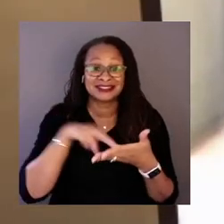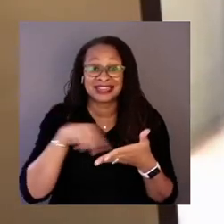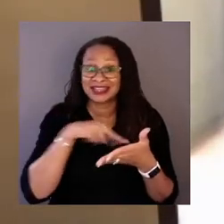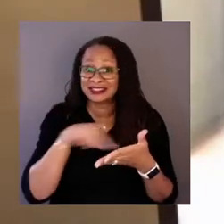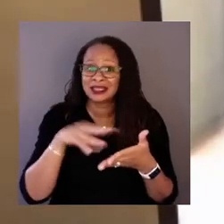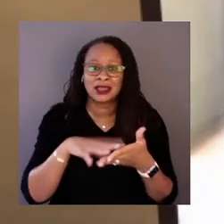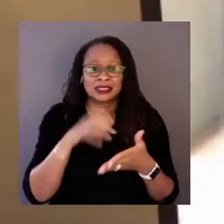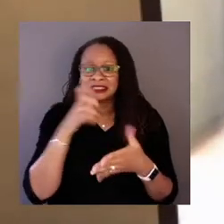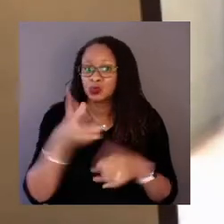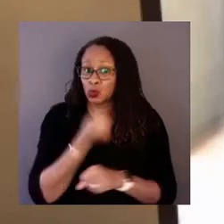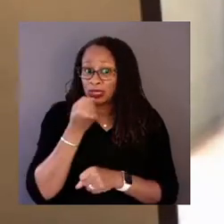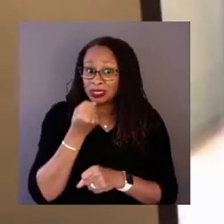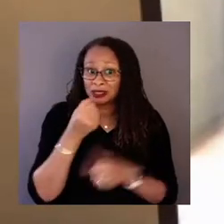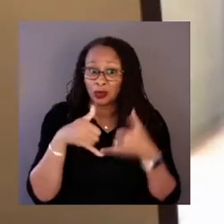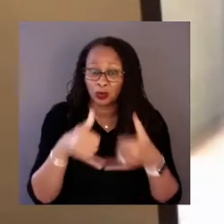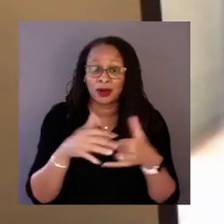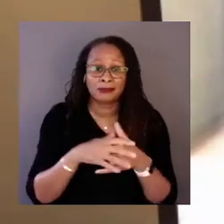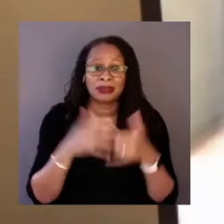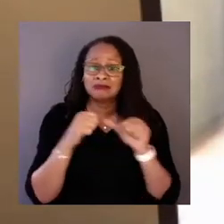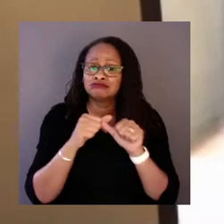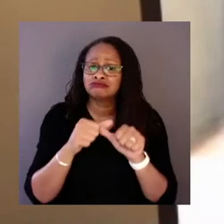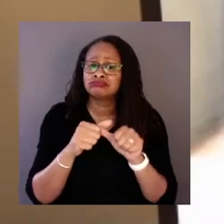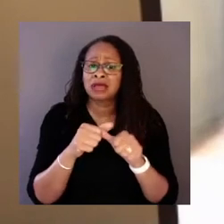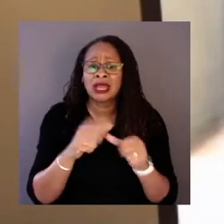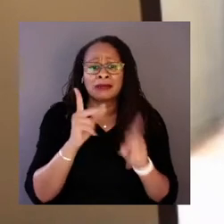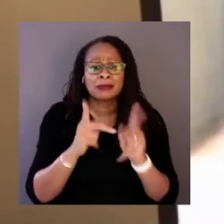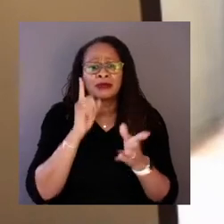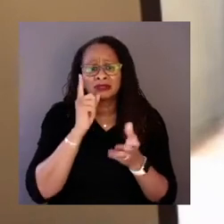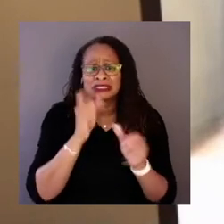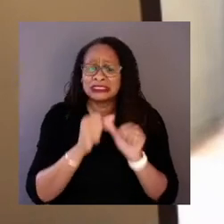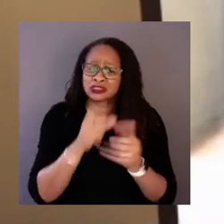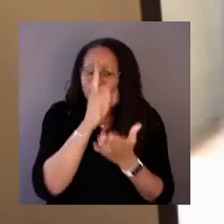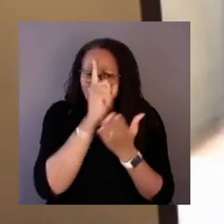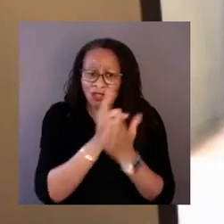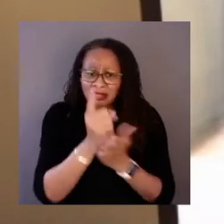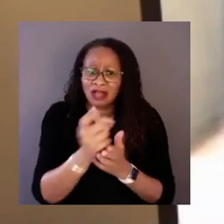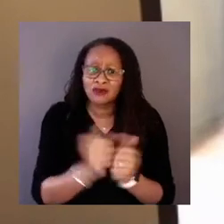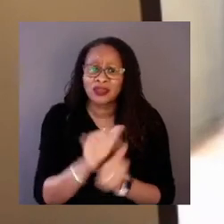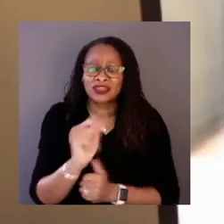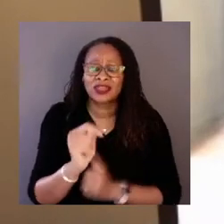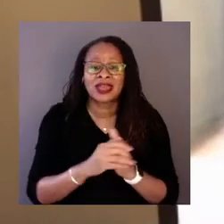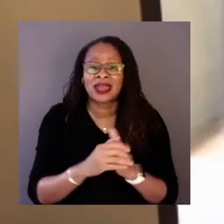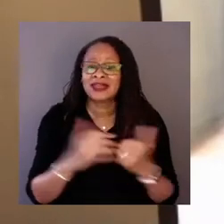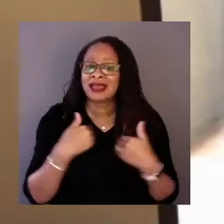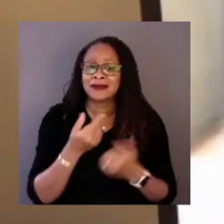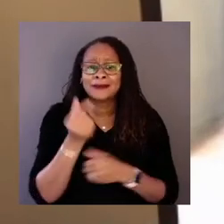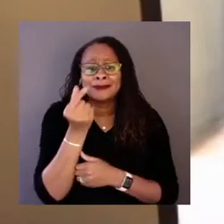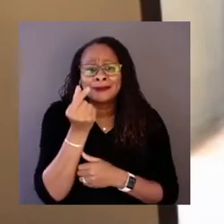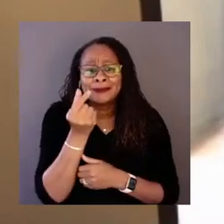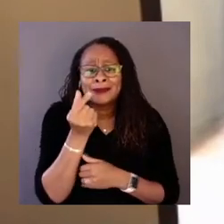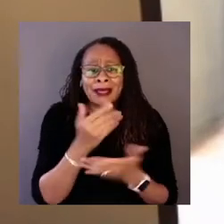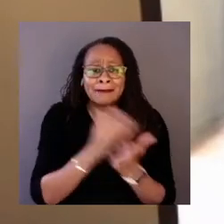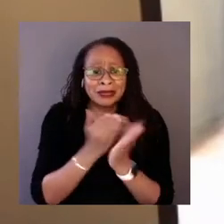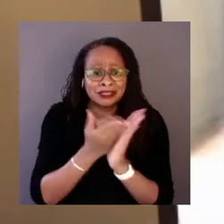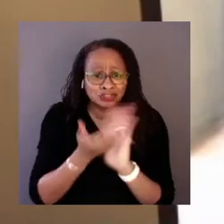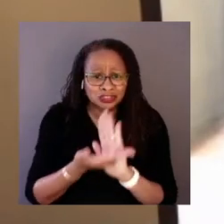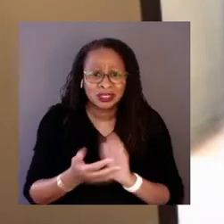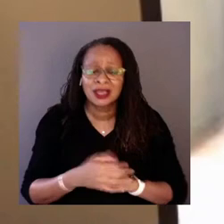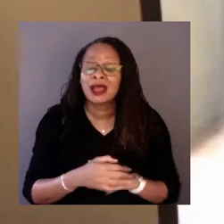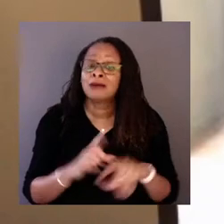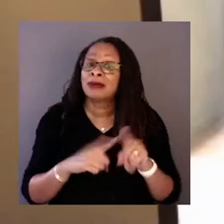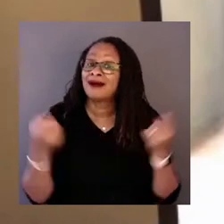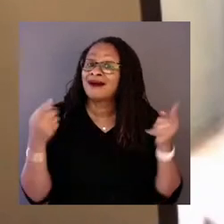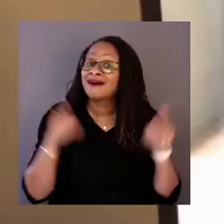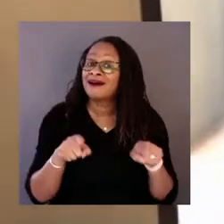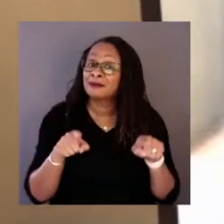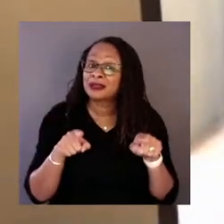it kept playing, and people kept falling in love and kept falling in love with it. They had very little budget. What happened was the magic behind